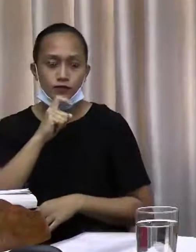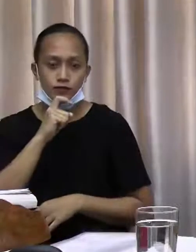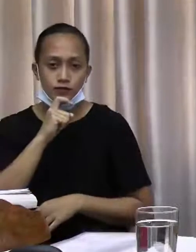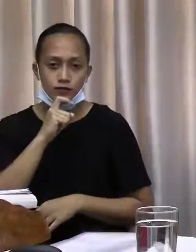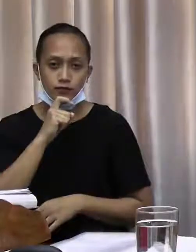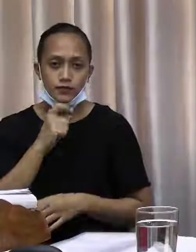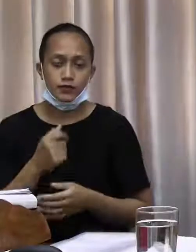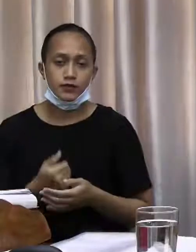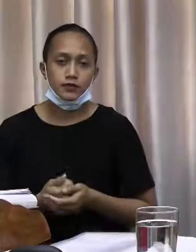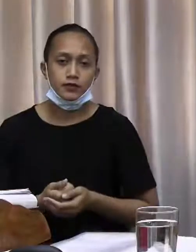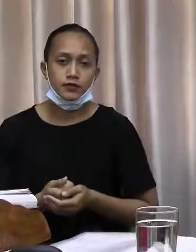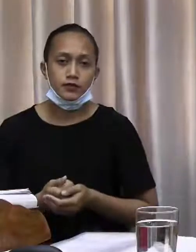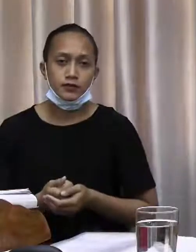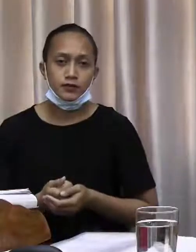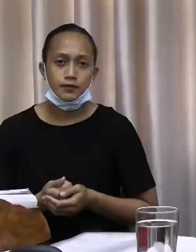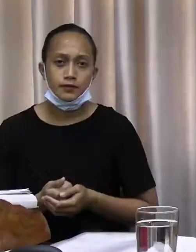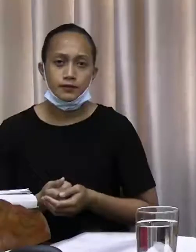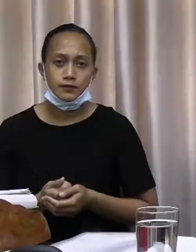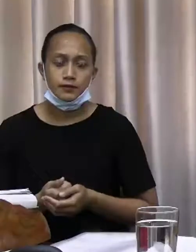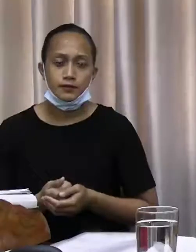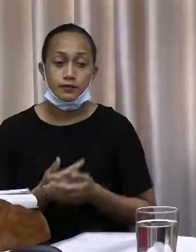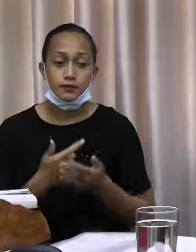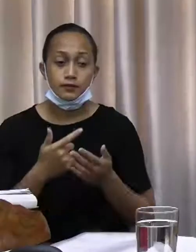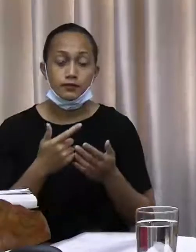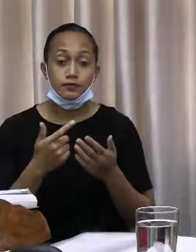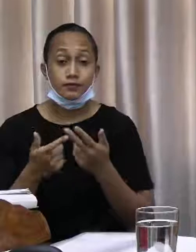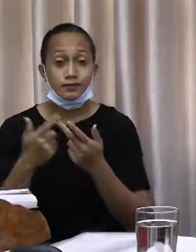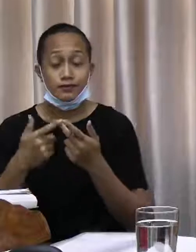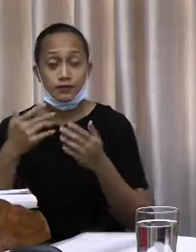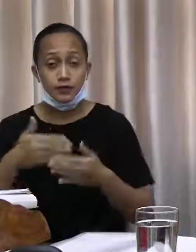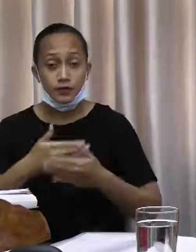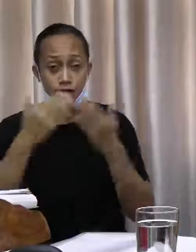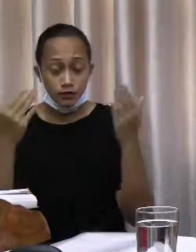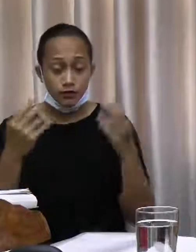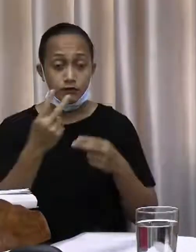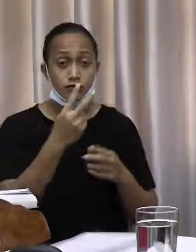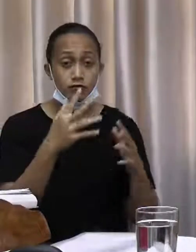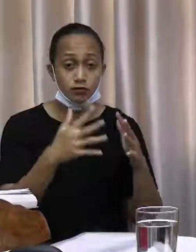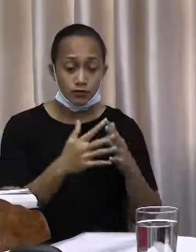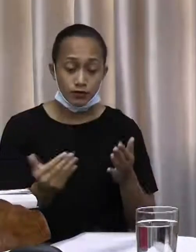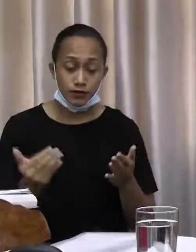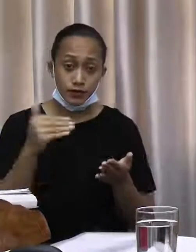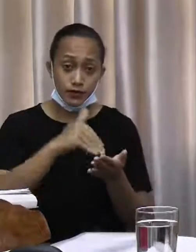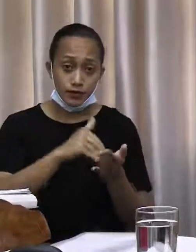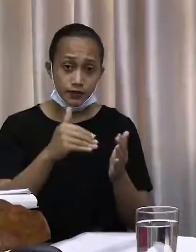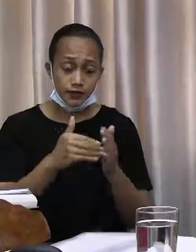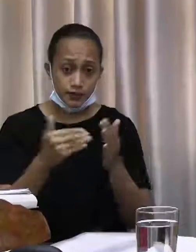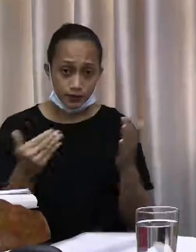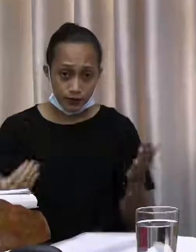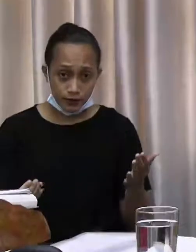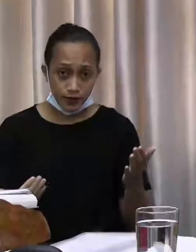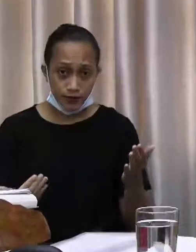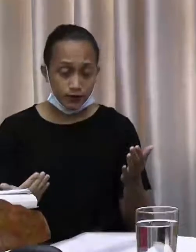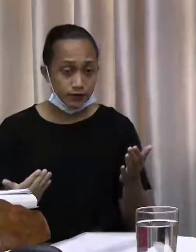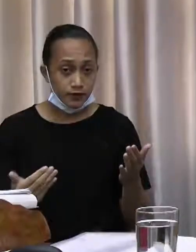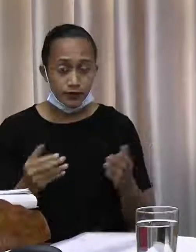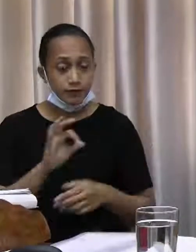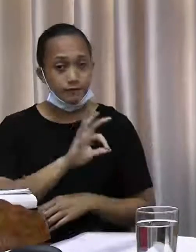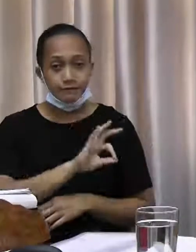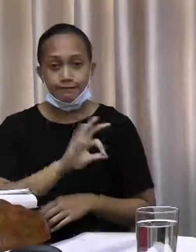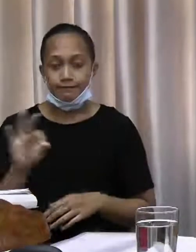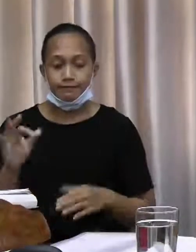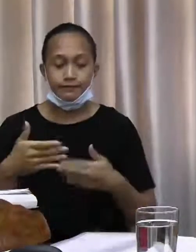auli. O isi aso o le lua vai aso ua faaupōpō nei, e le te talaina